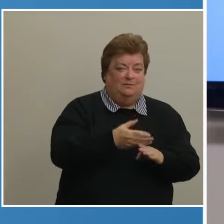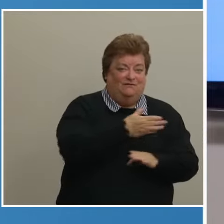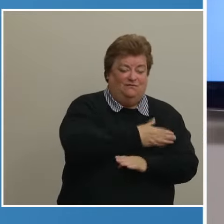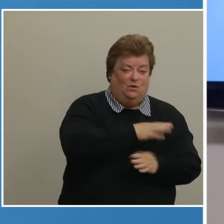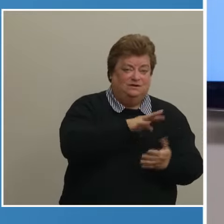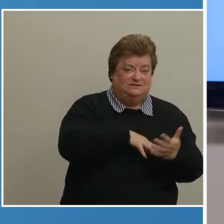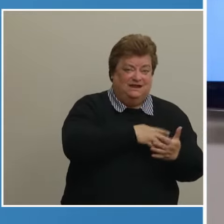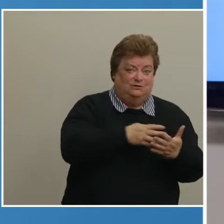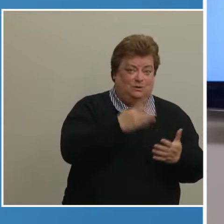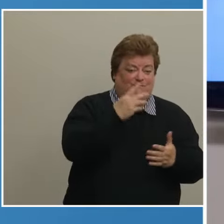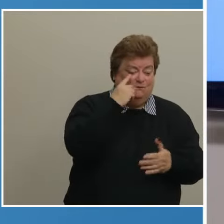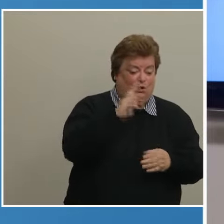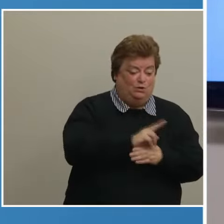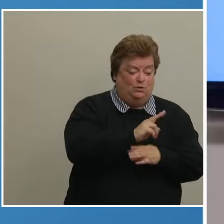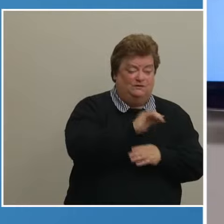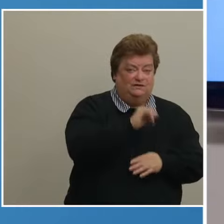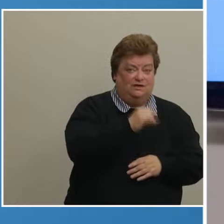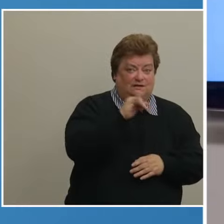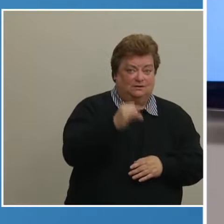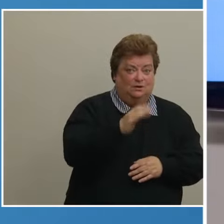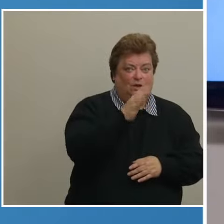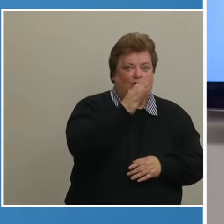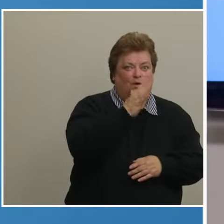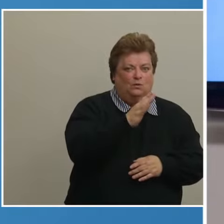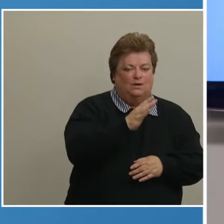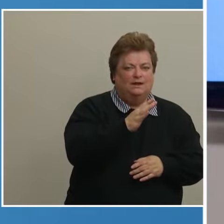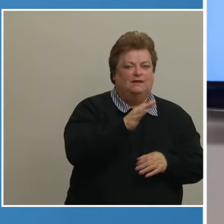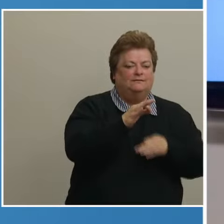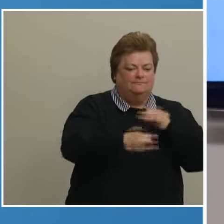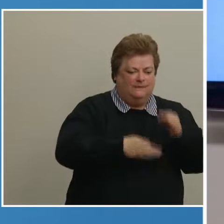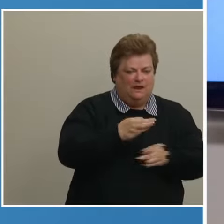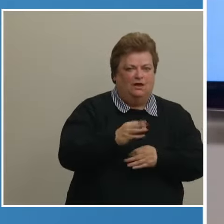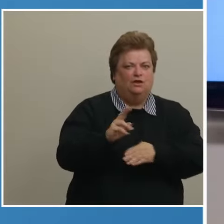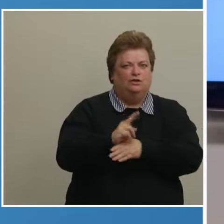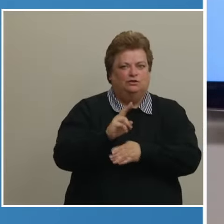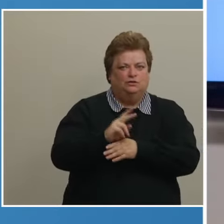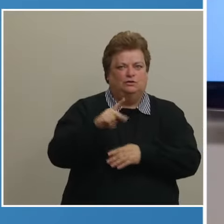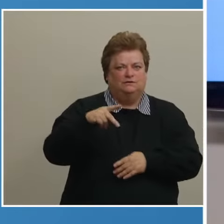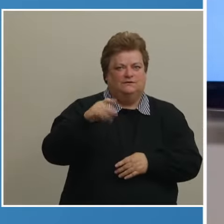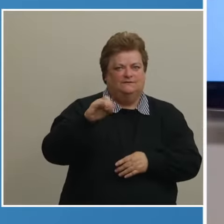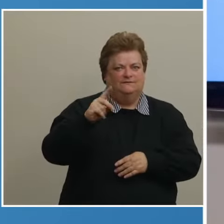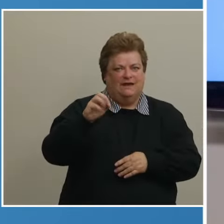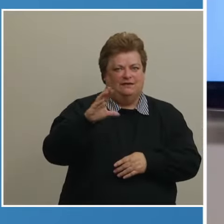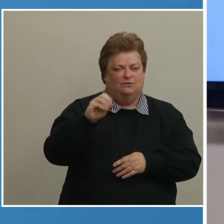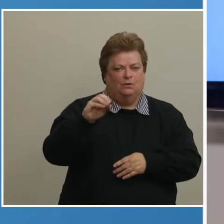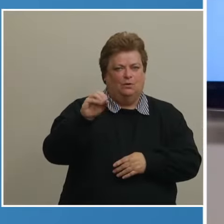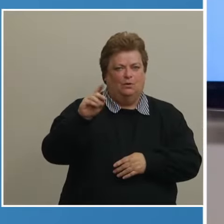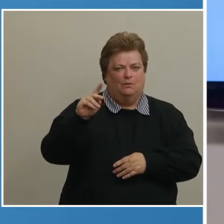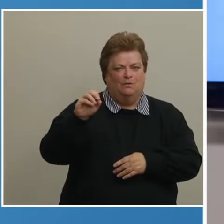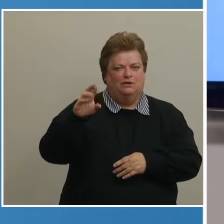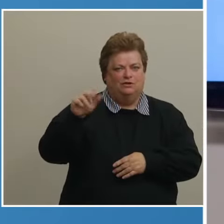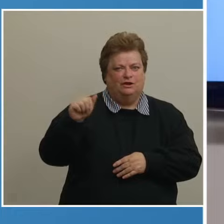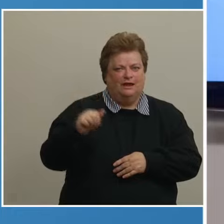use Johnson & Johnson vaccine will instead use Pfizer or Moderna. Just over